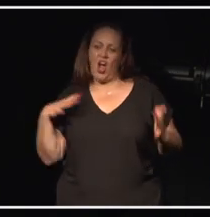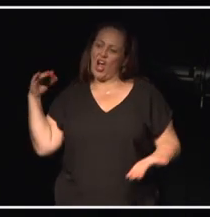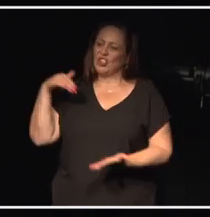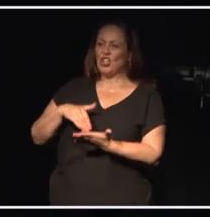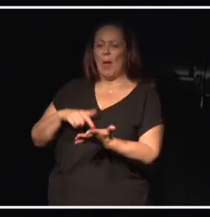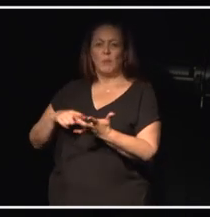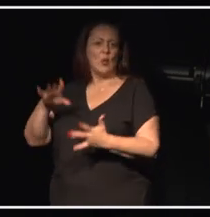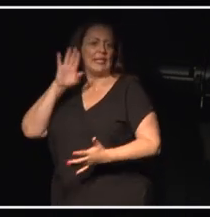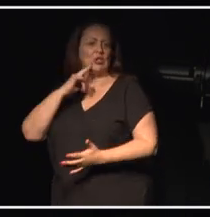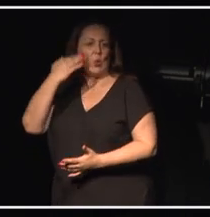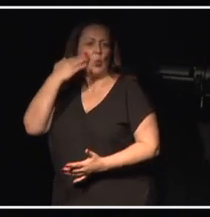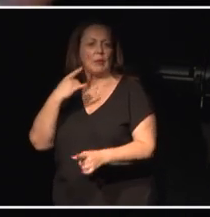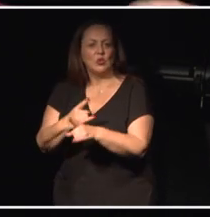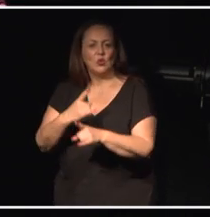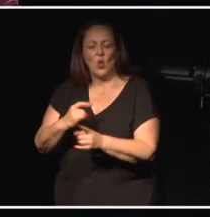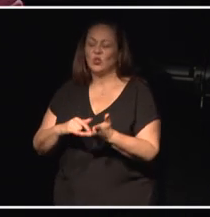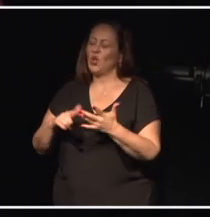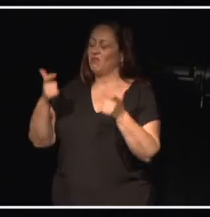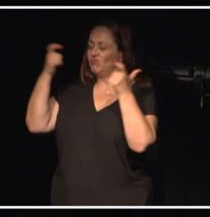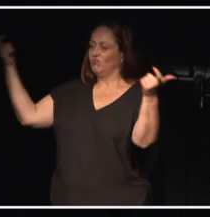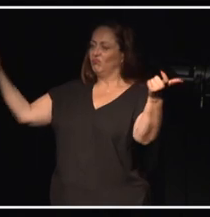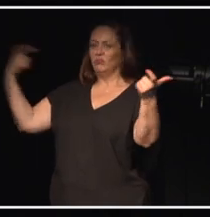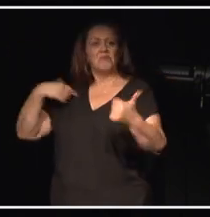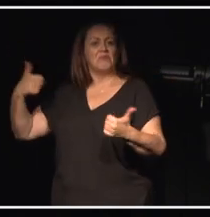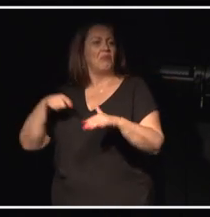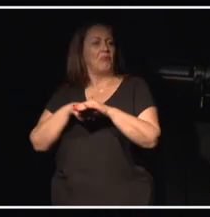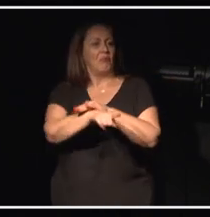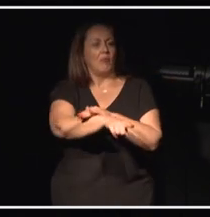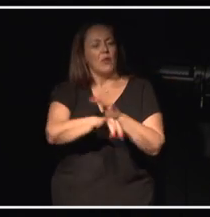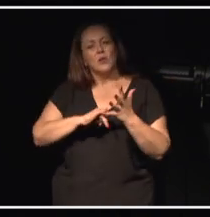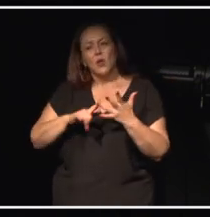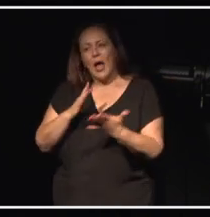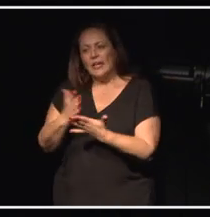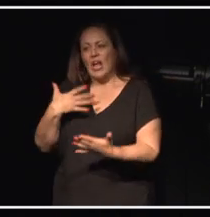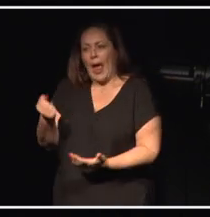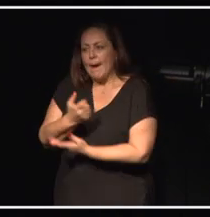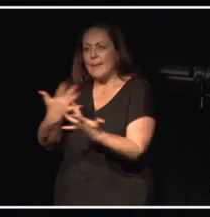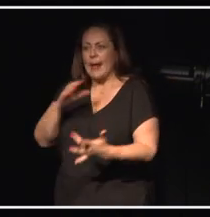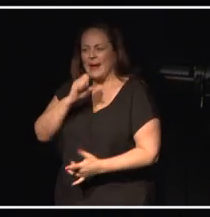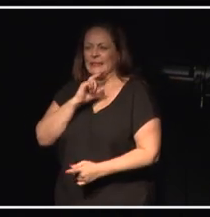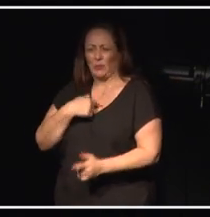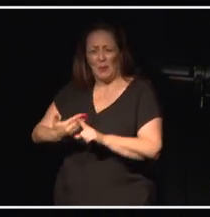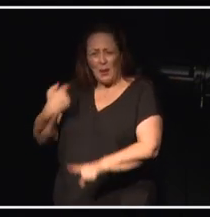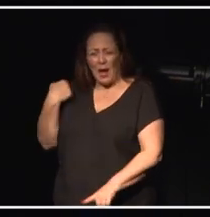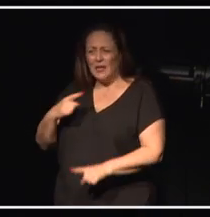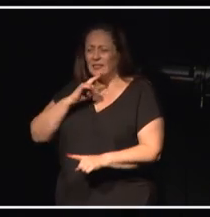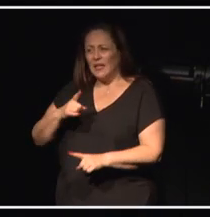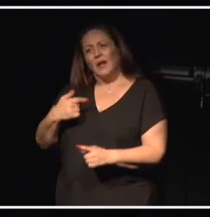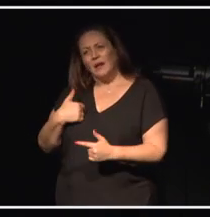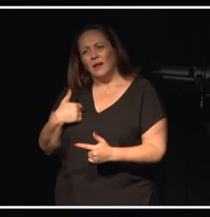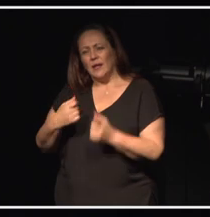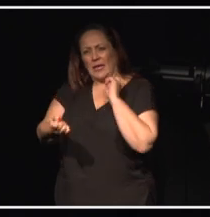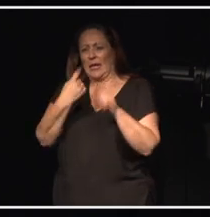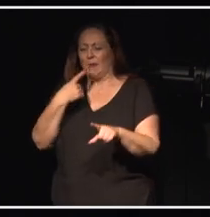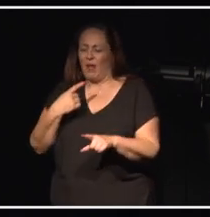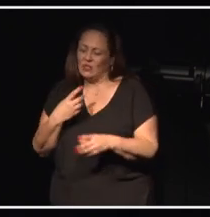and listened to the women speak, and now I can leave. In fact, I've had men say that same thing to me when they've emailed me emails